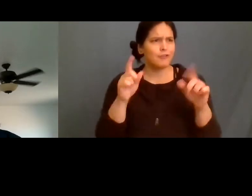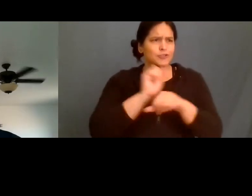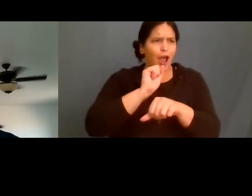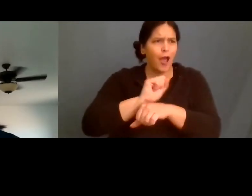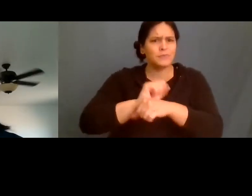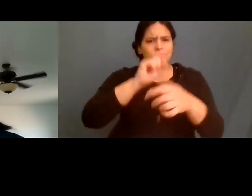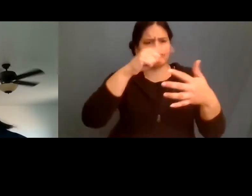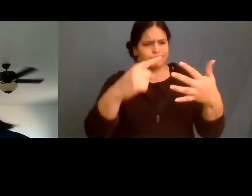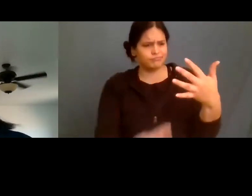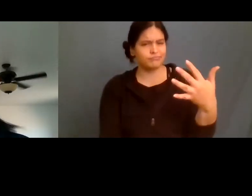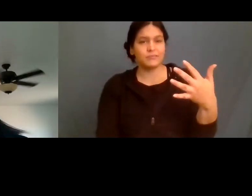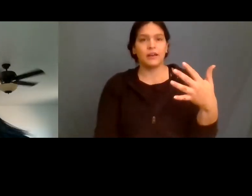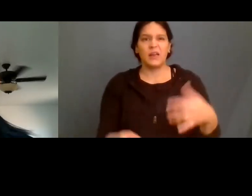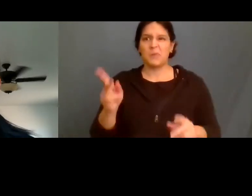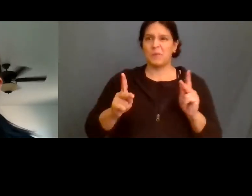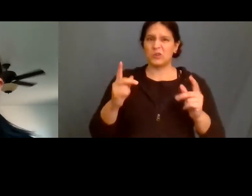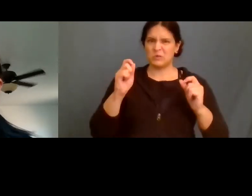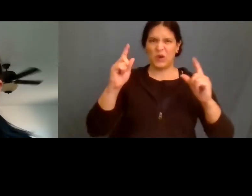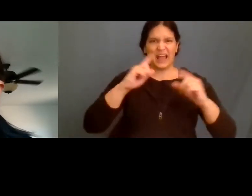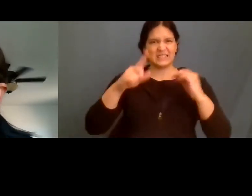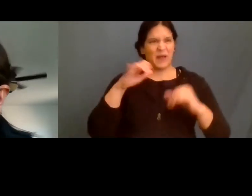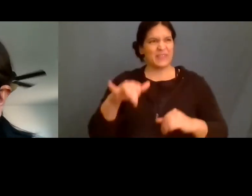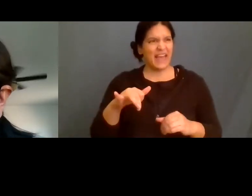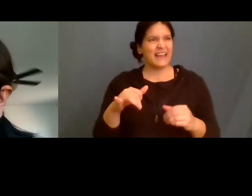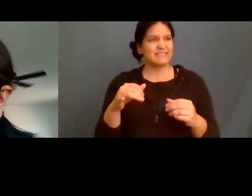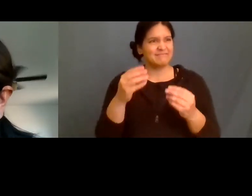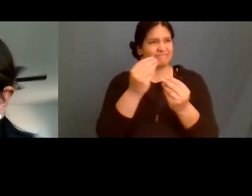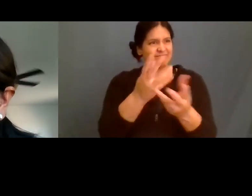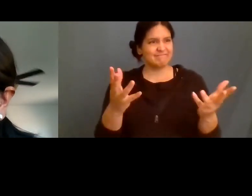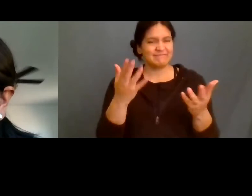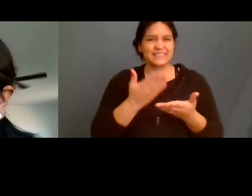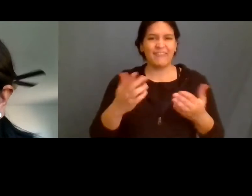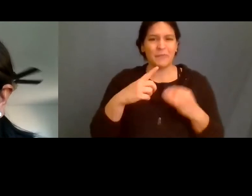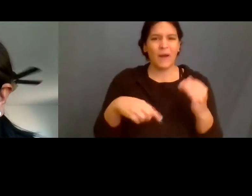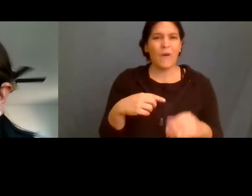things with oral health. But